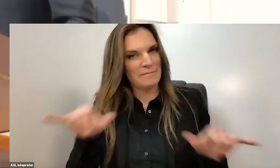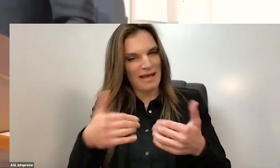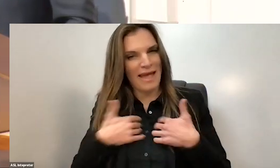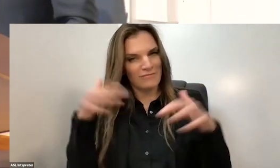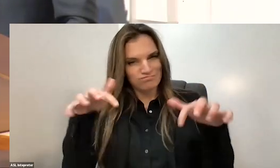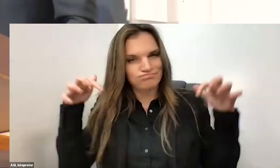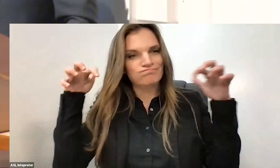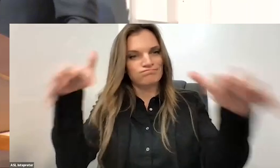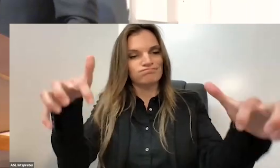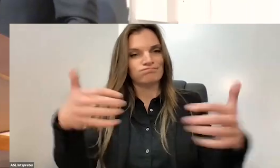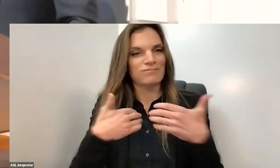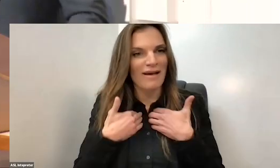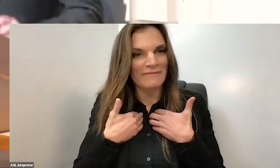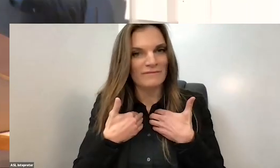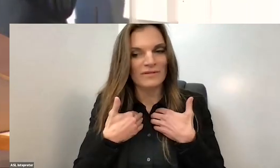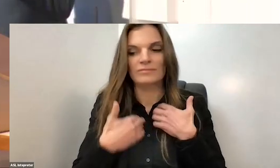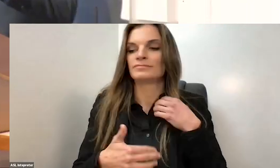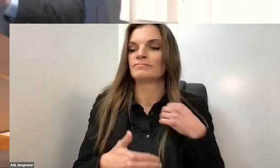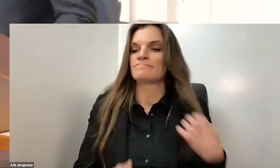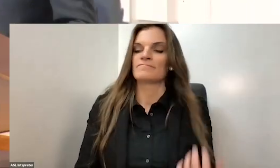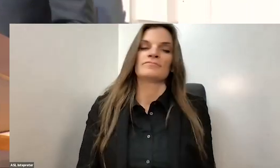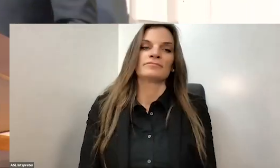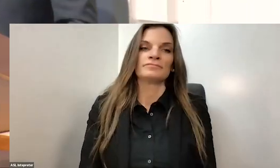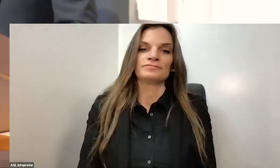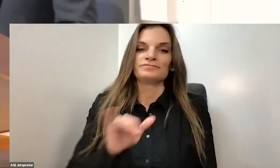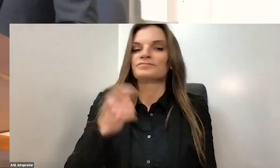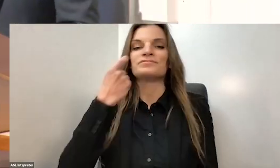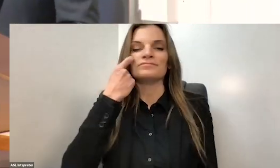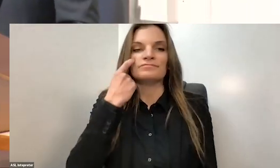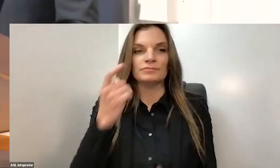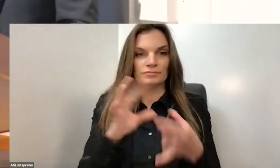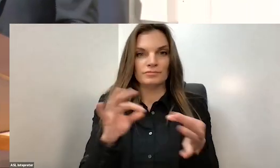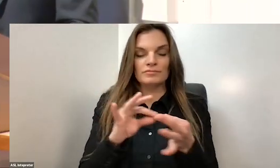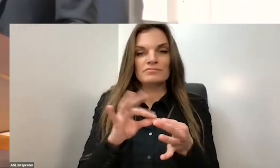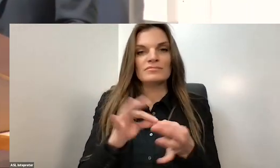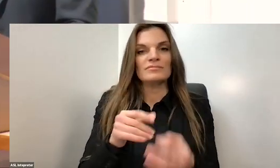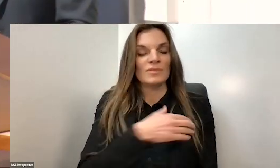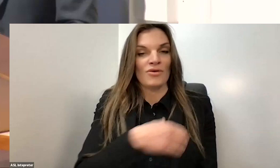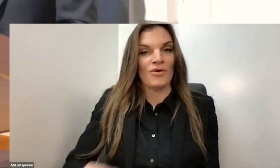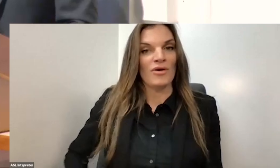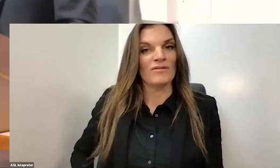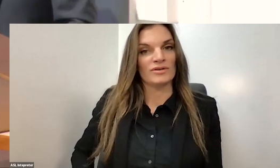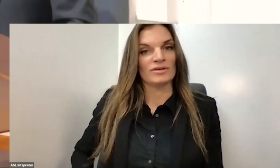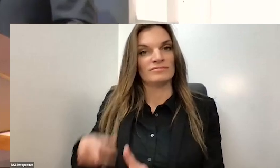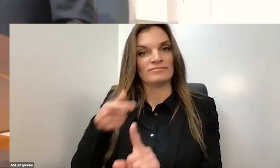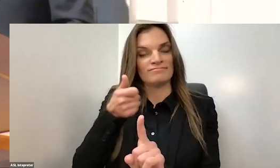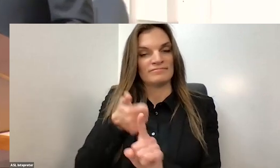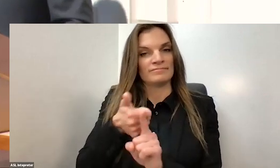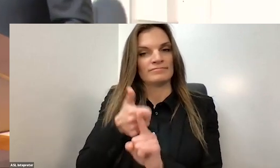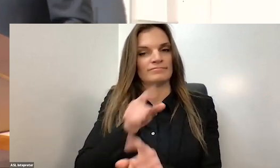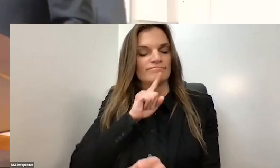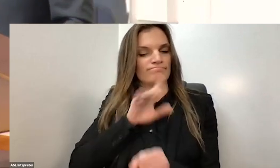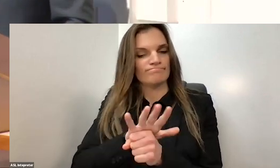realize. And as we heard from Alexis a little bit earlier, Harvard is strongly committed to